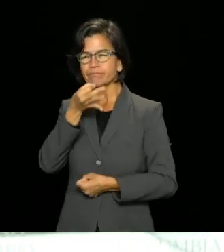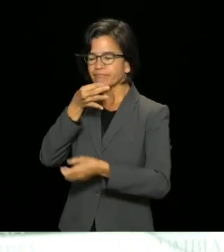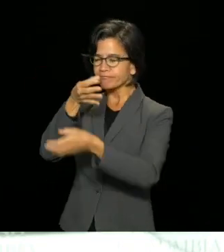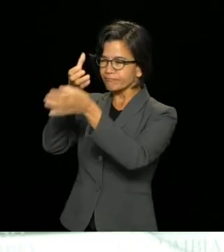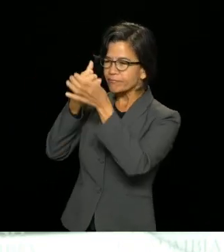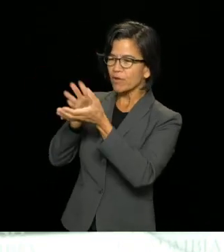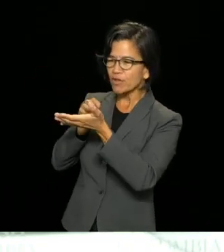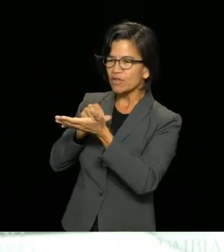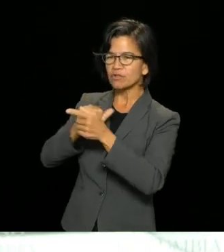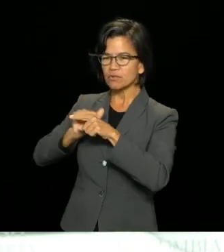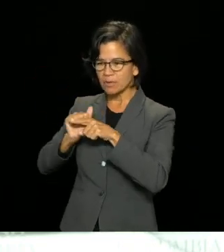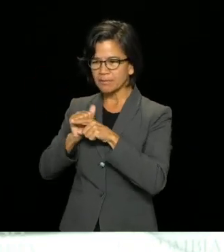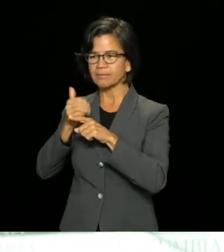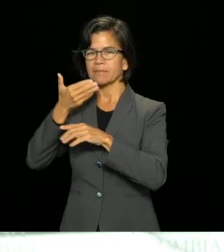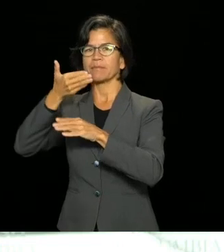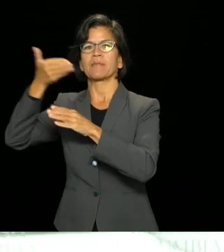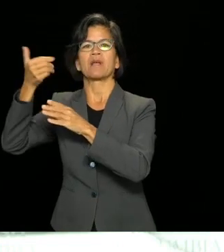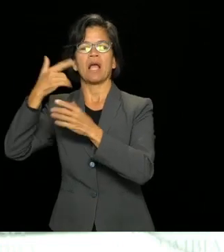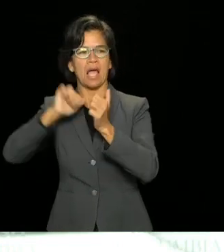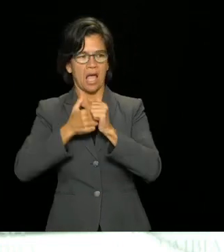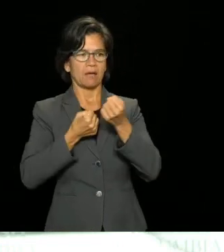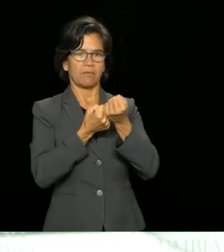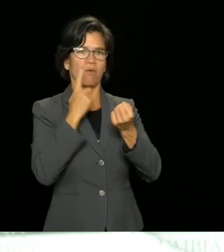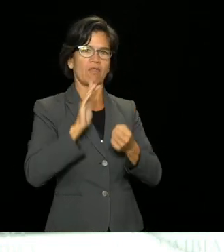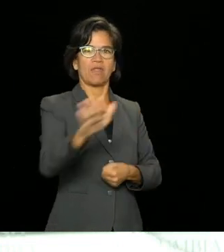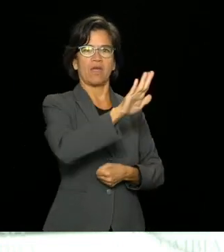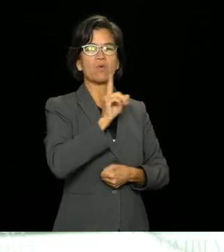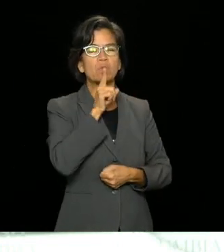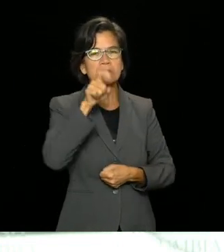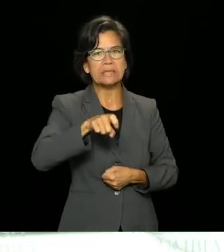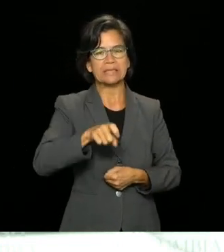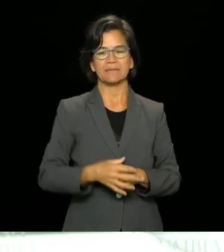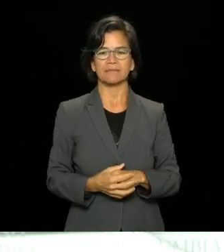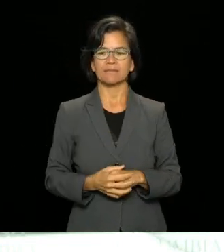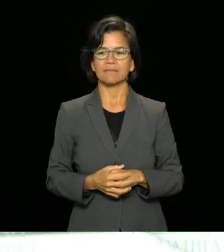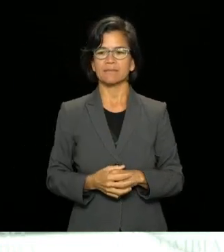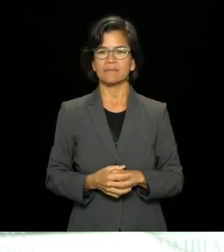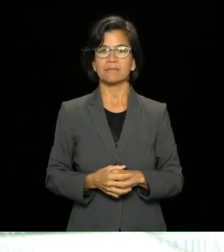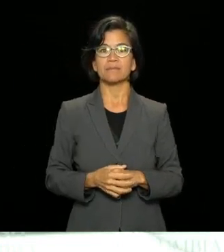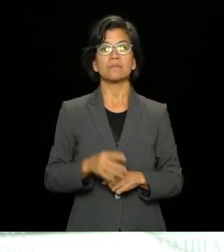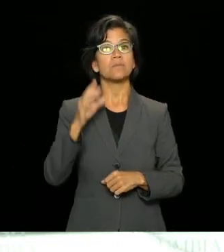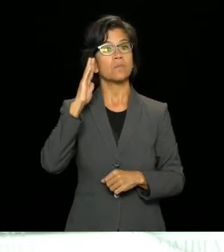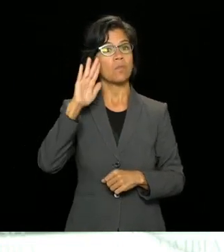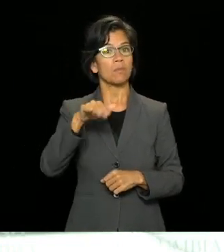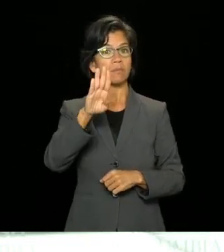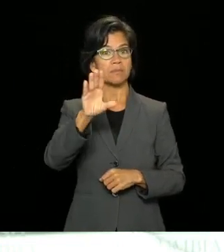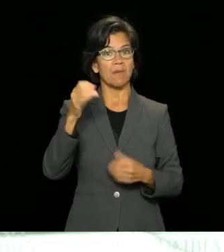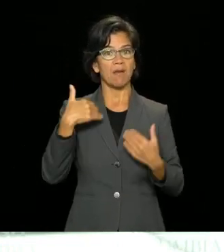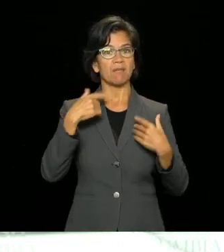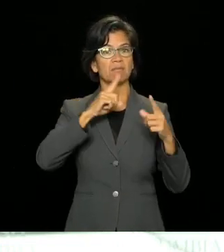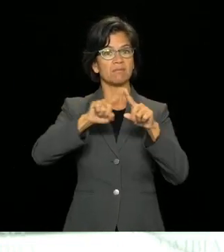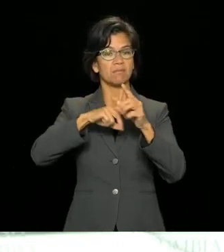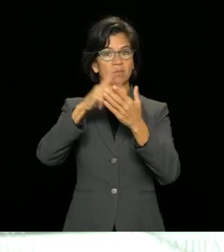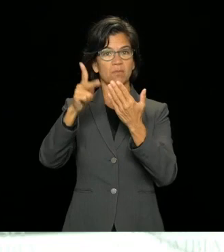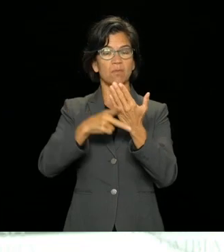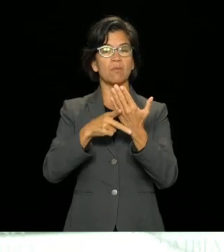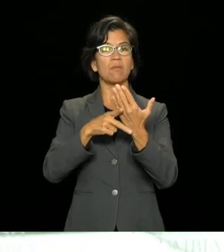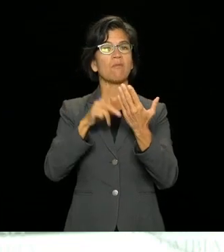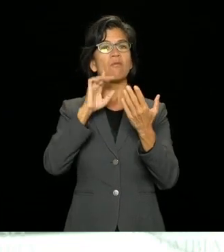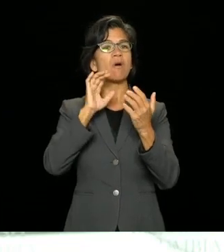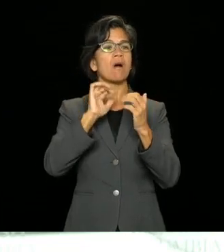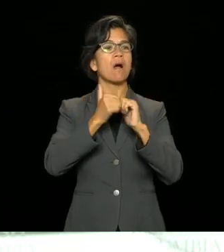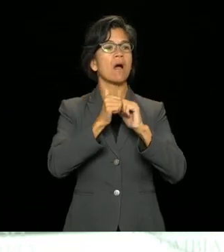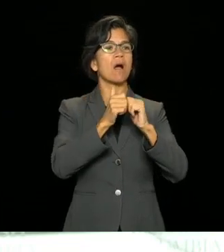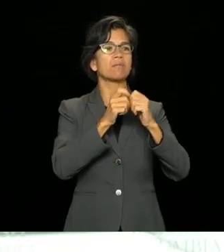in mind. For the anti-violence programs across the province, their support for survivors has been